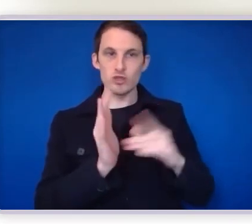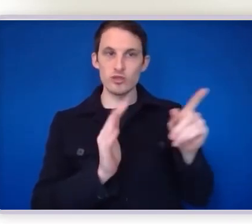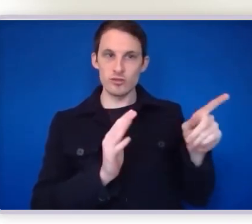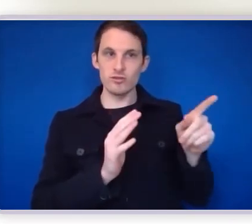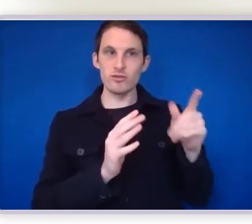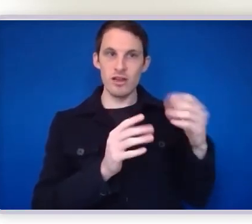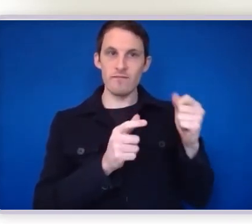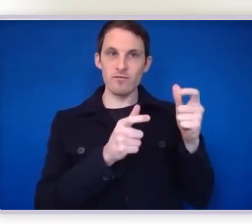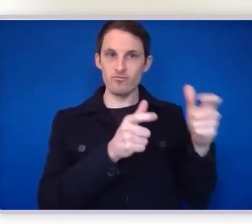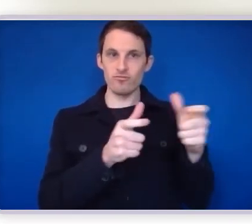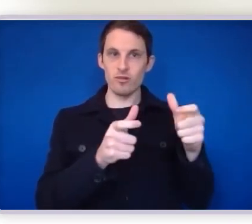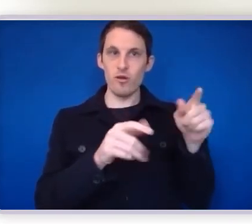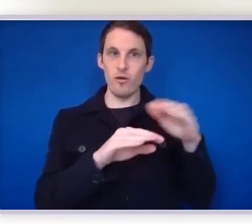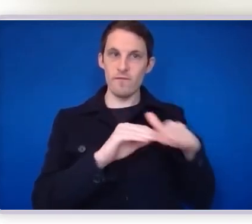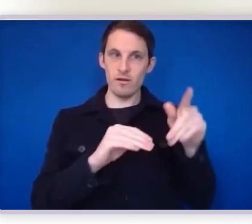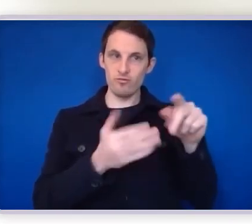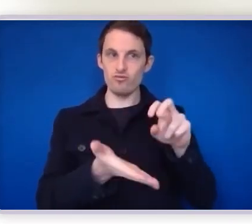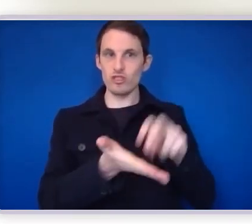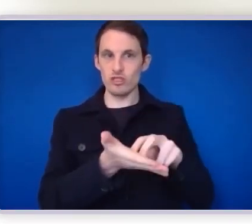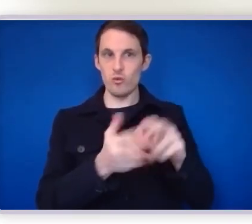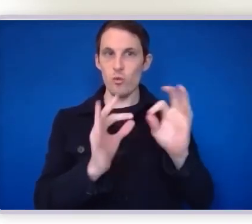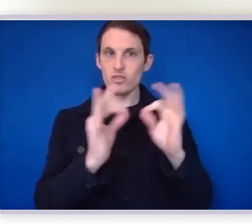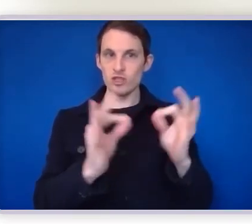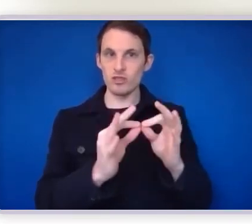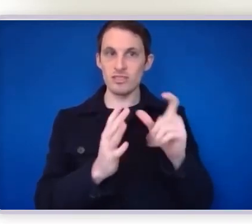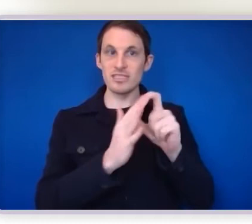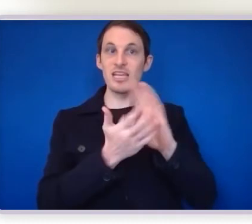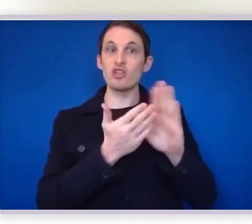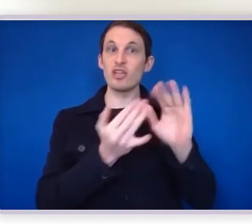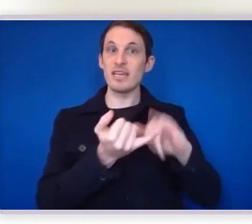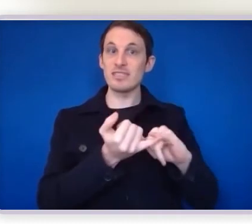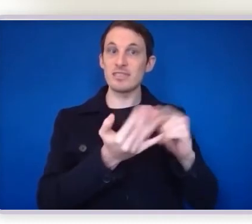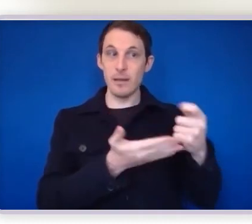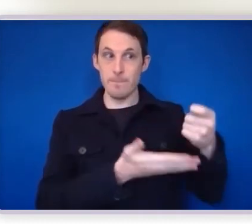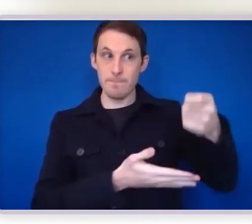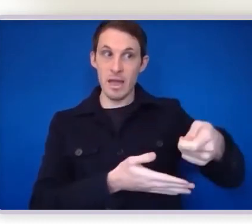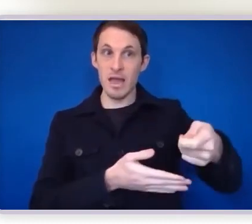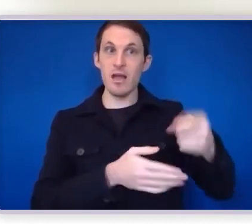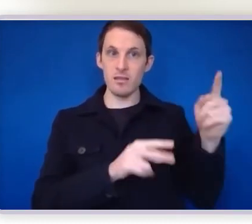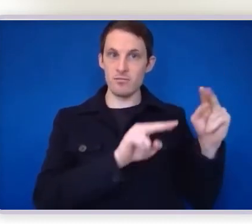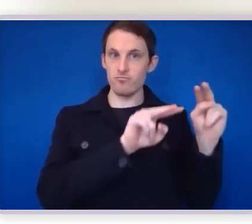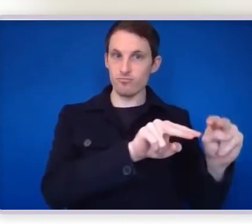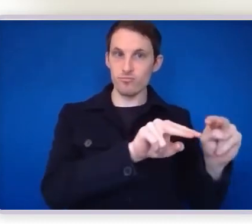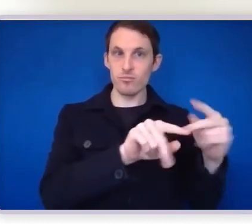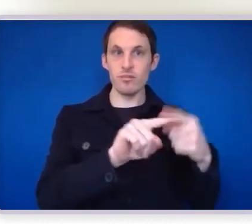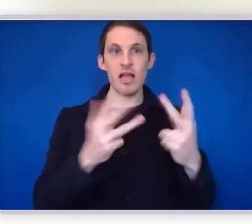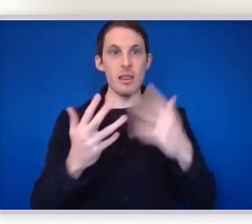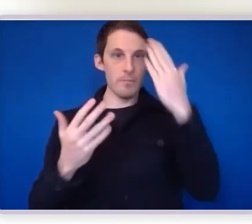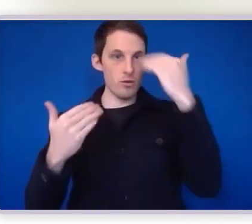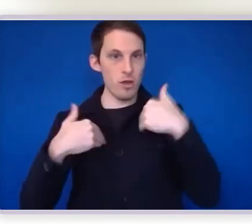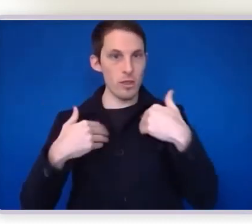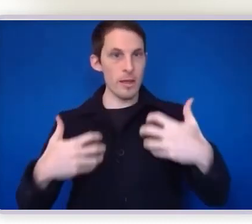registered organisations that were funded by DHHS, and the Mental Health Complaints Commission. We work with that